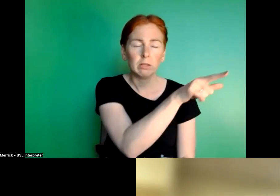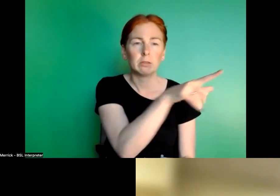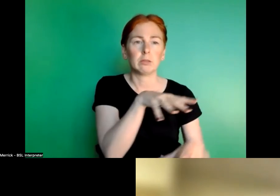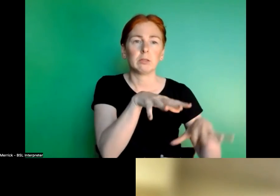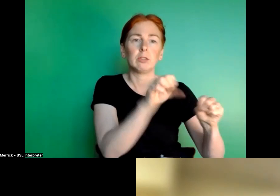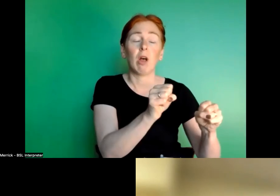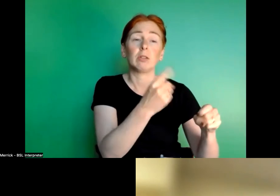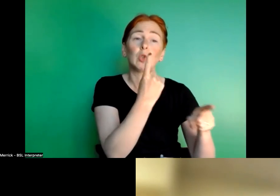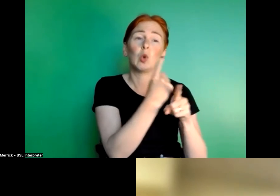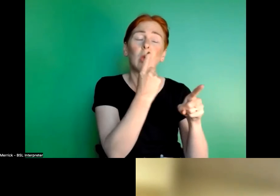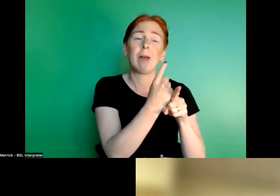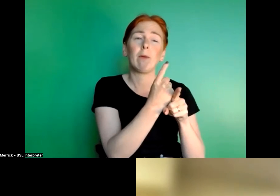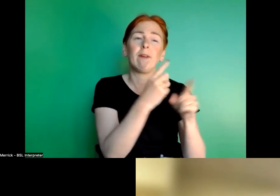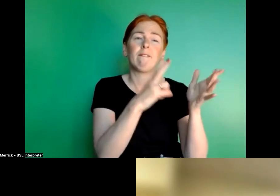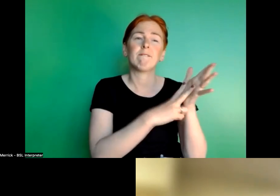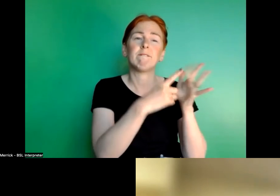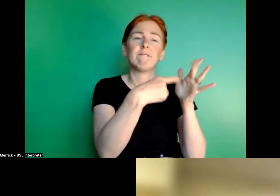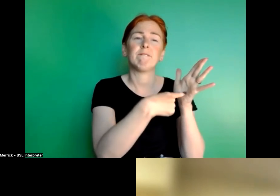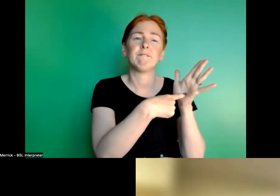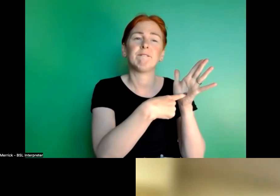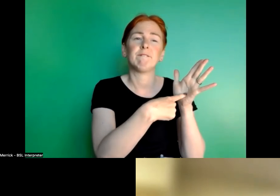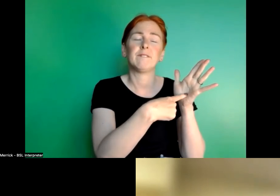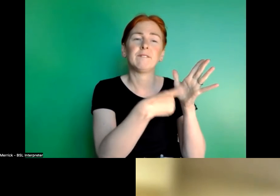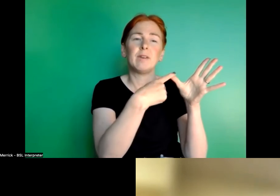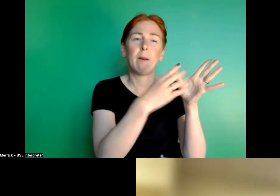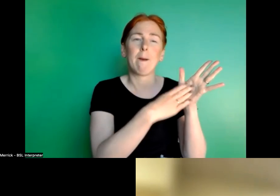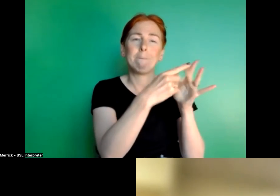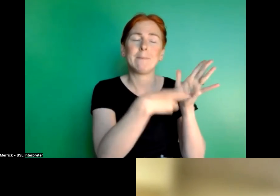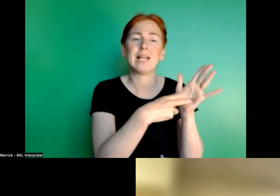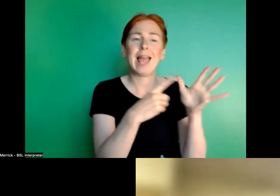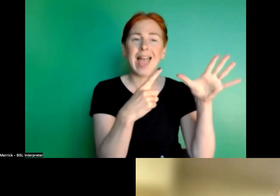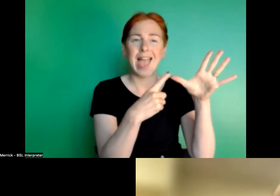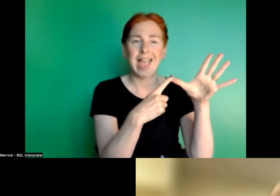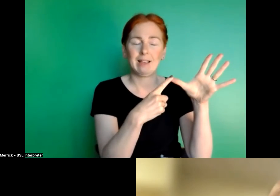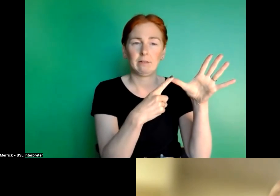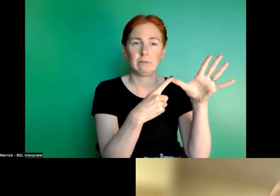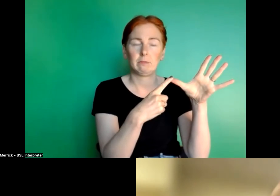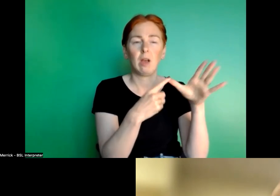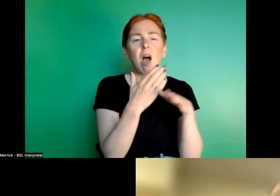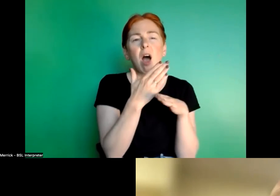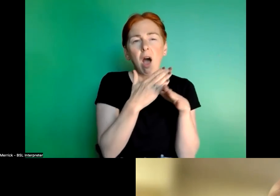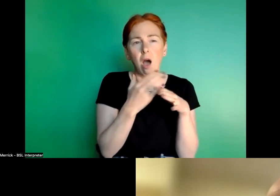adults. So half strength, probably 7,500 for children on a daily basis.